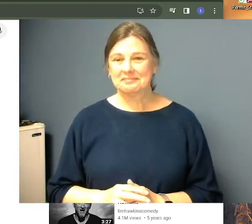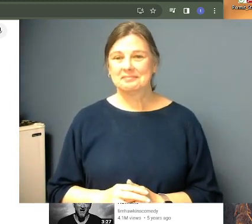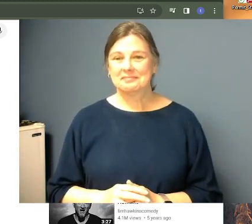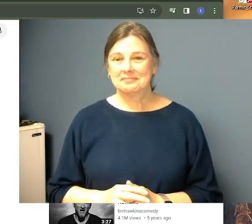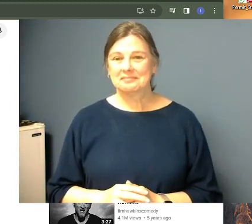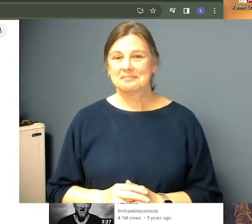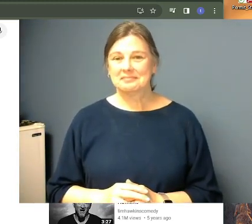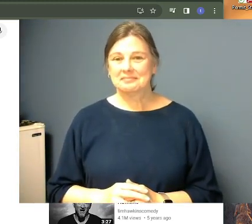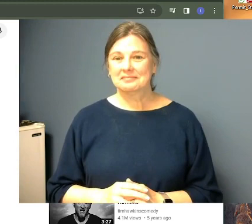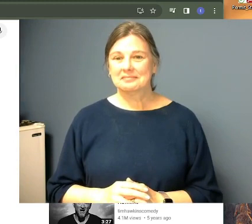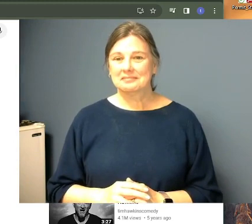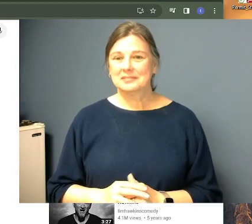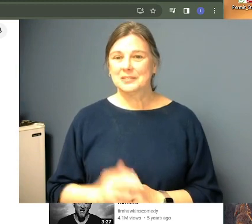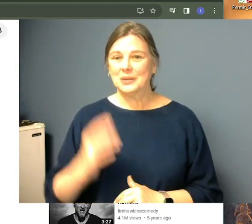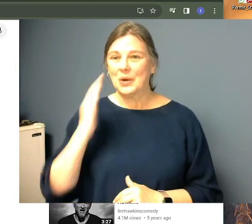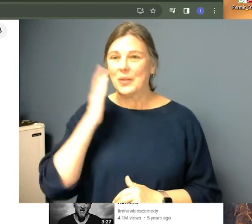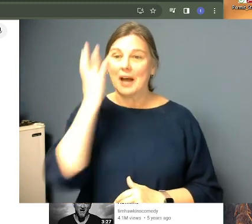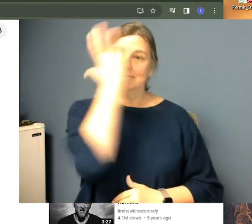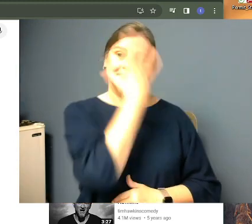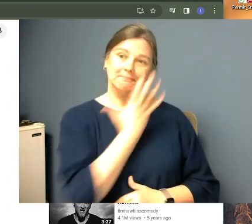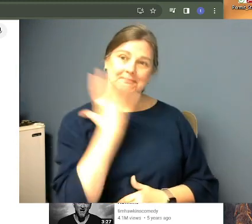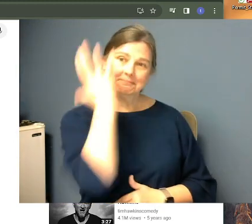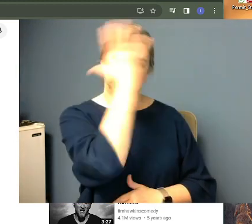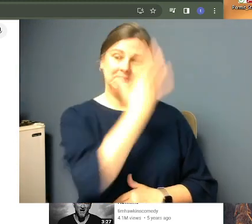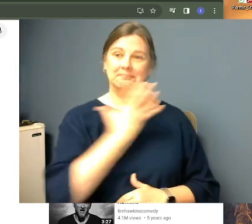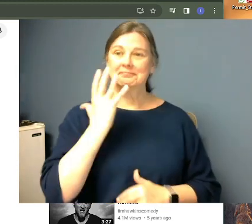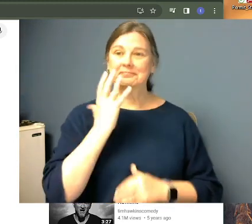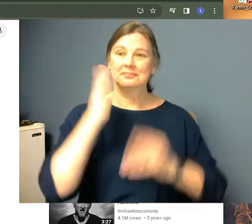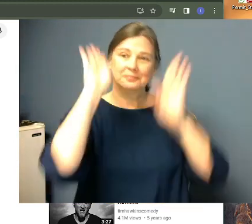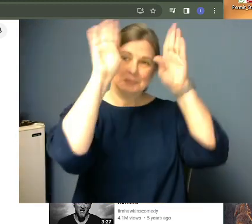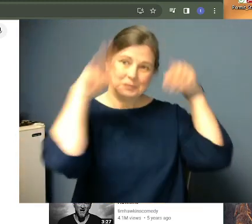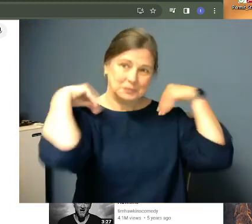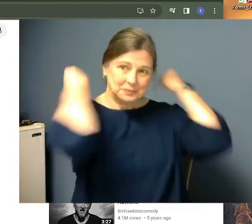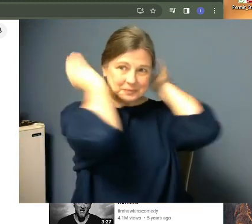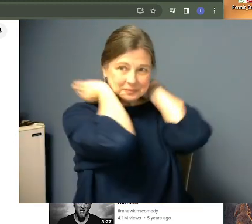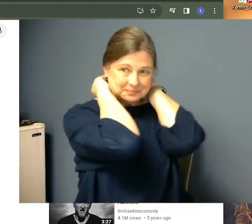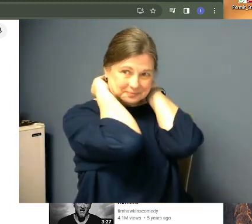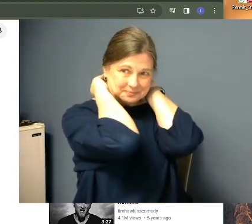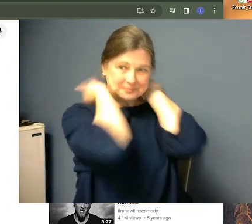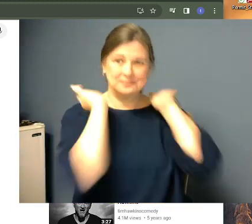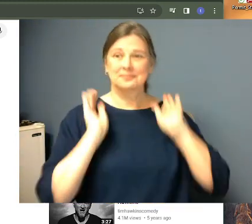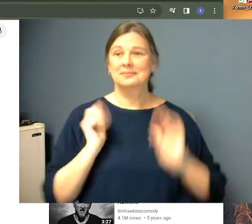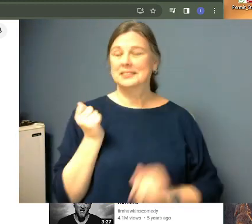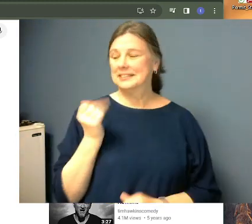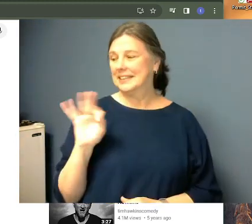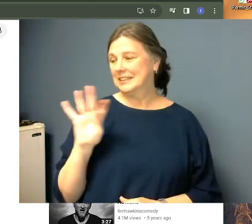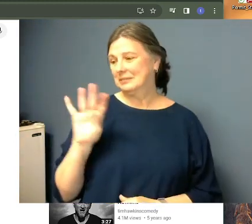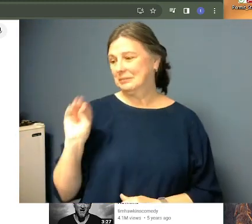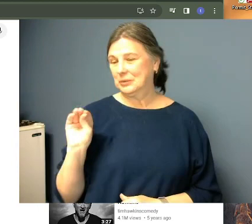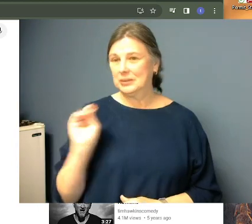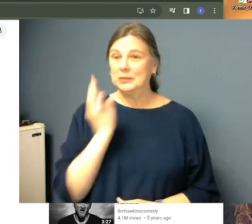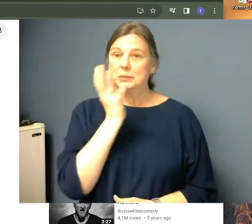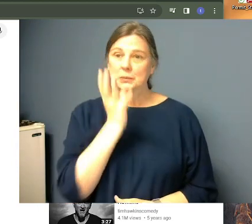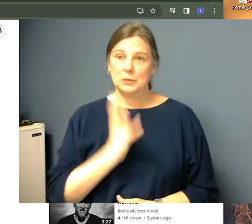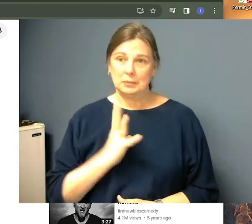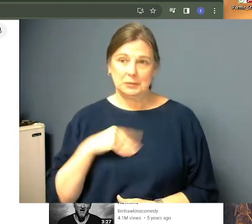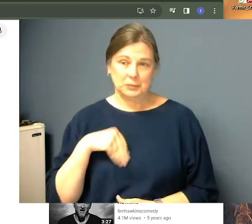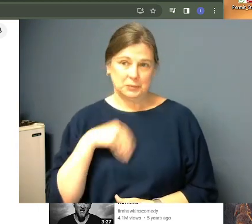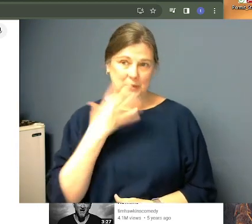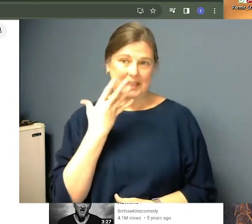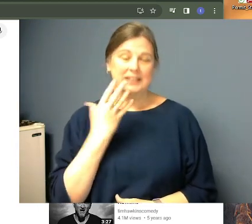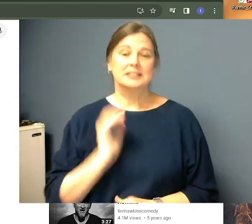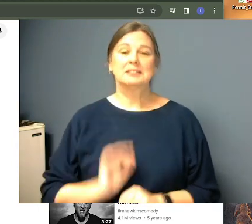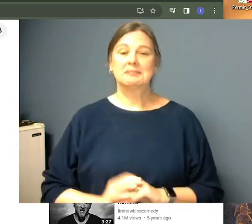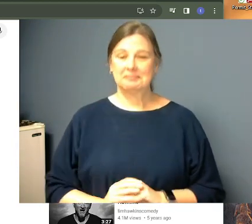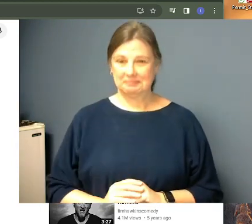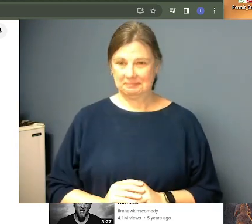reflective of how beauty was defined in the 1940s. She is a white woman,